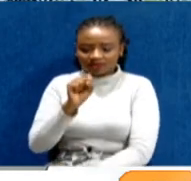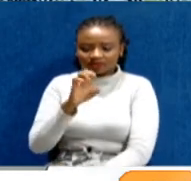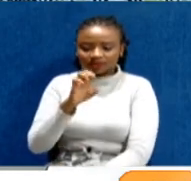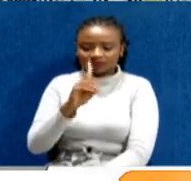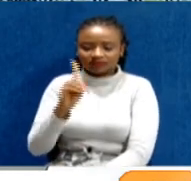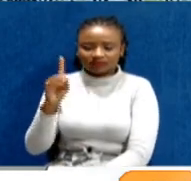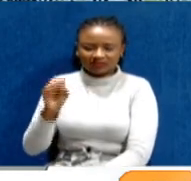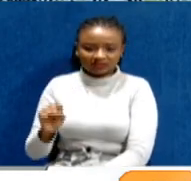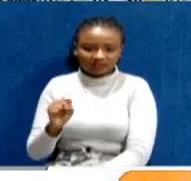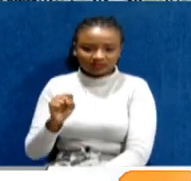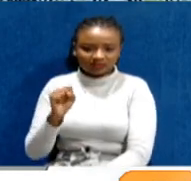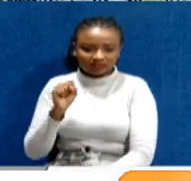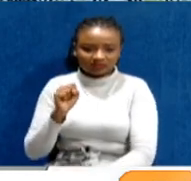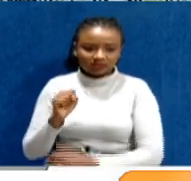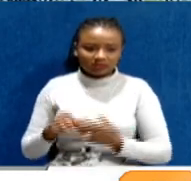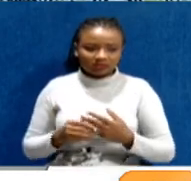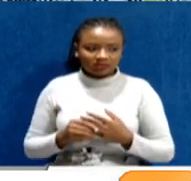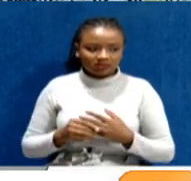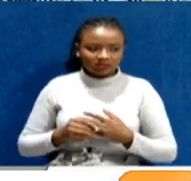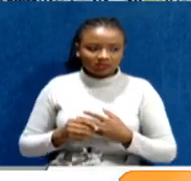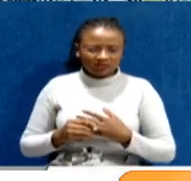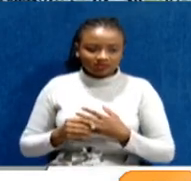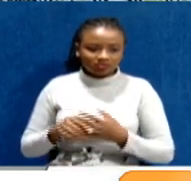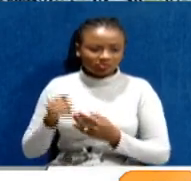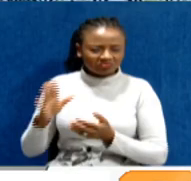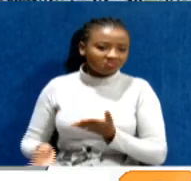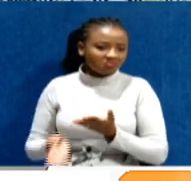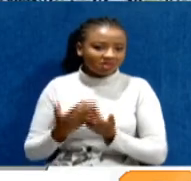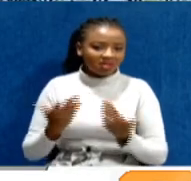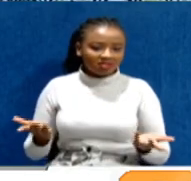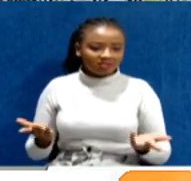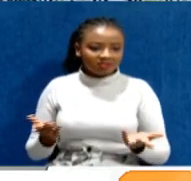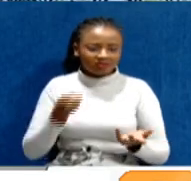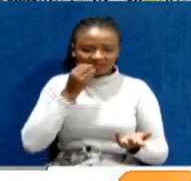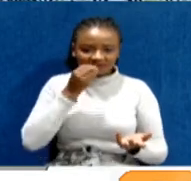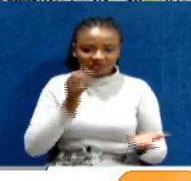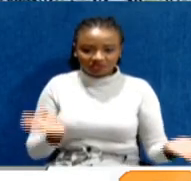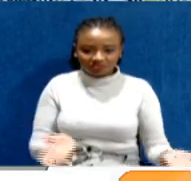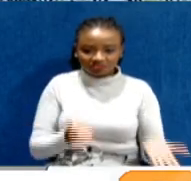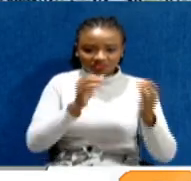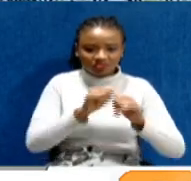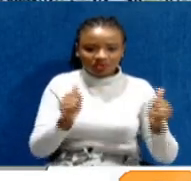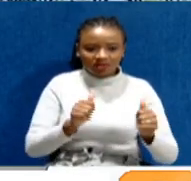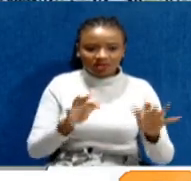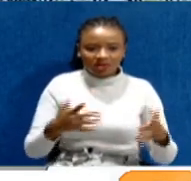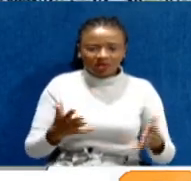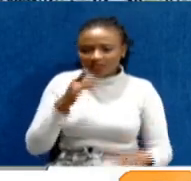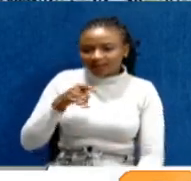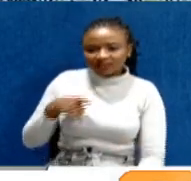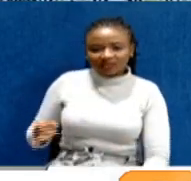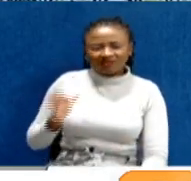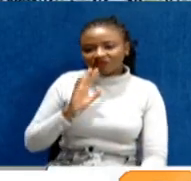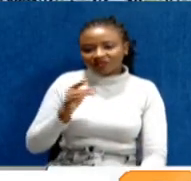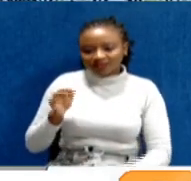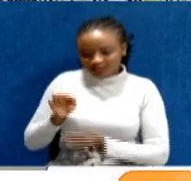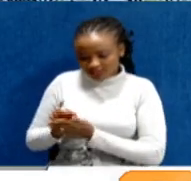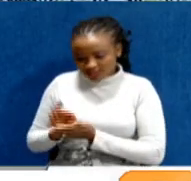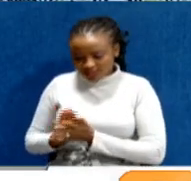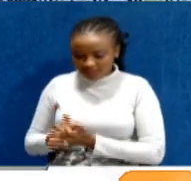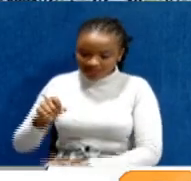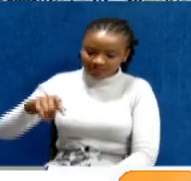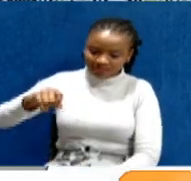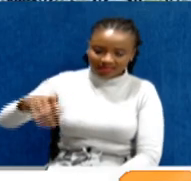an informal seed sector. How then does that contribute to the general food security? Because she will just keep her seeds and plant them like she always does, and